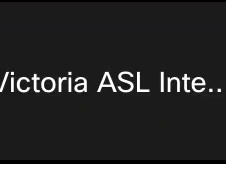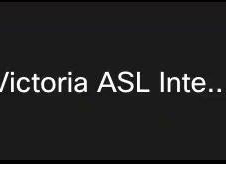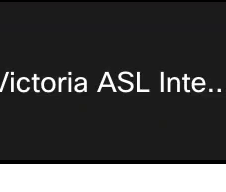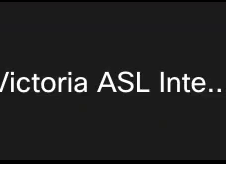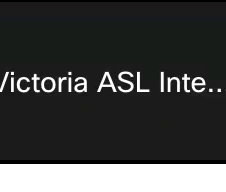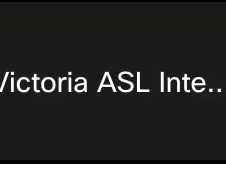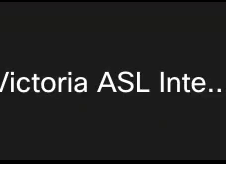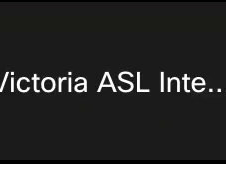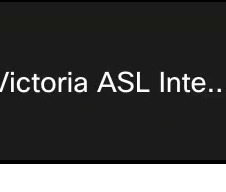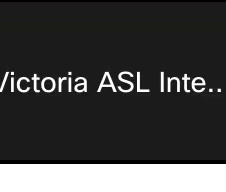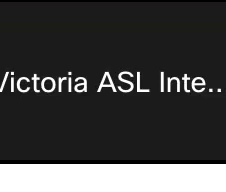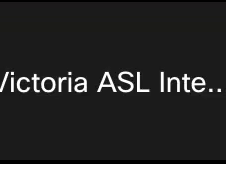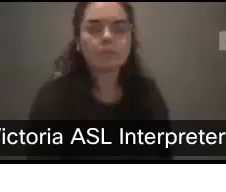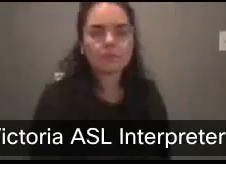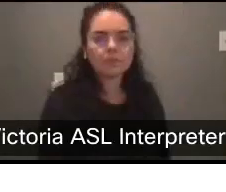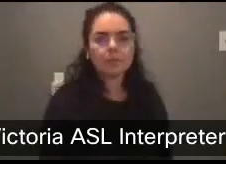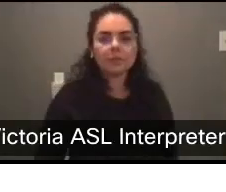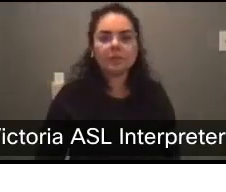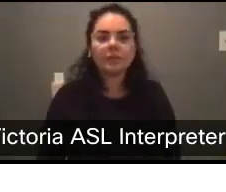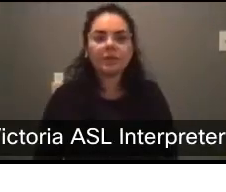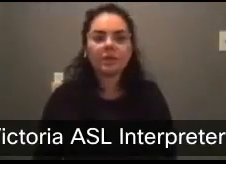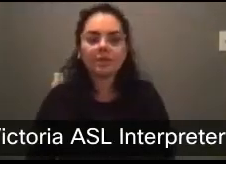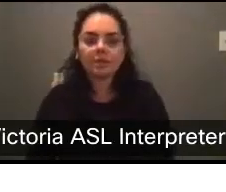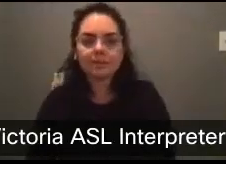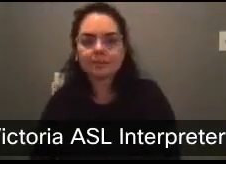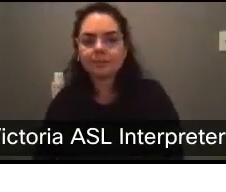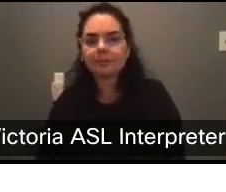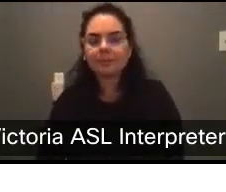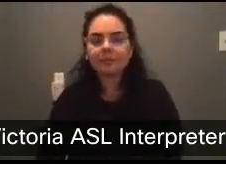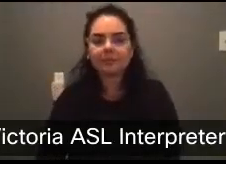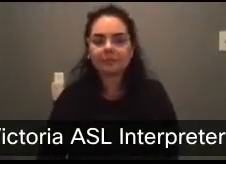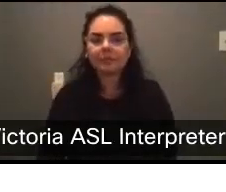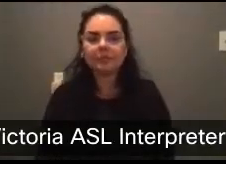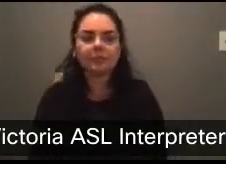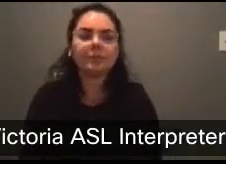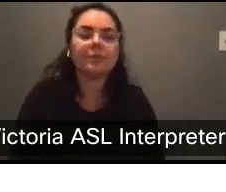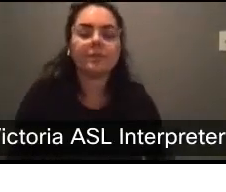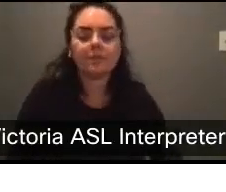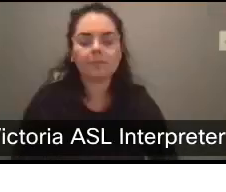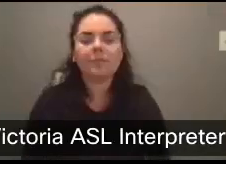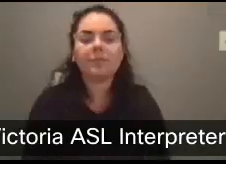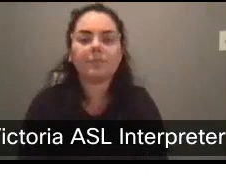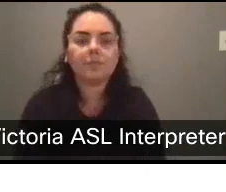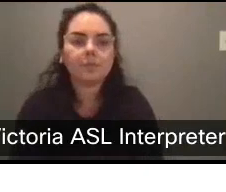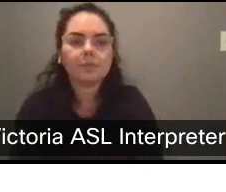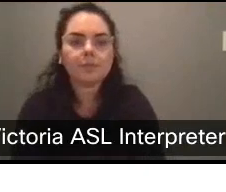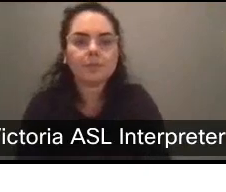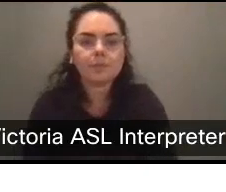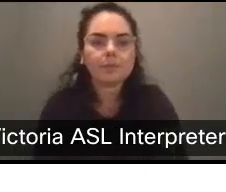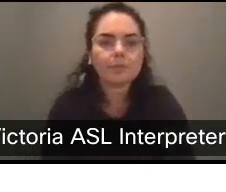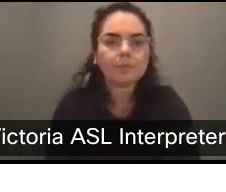alike. And each of these, so the first one talks about our ACI configuration, which basically talks about